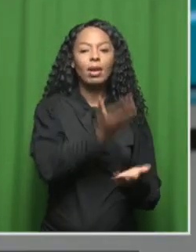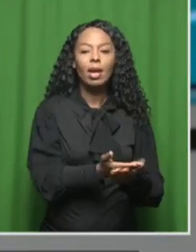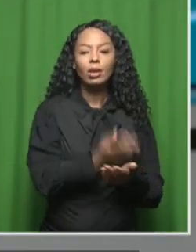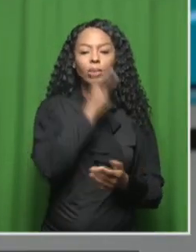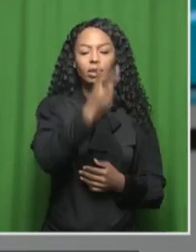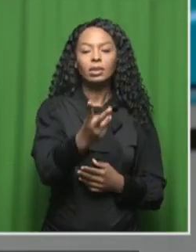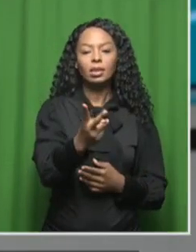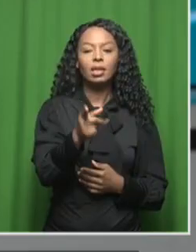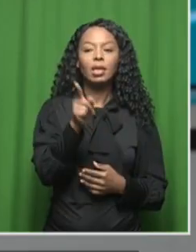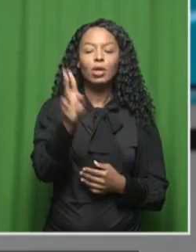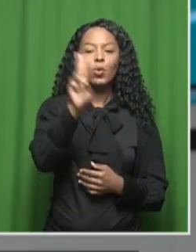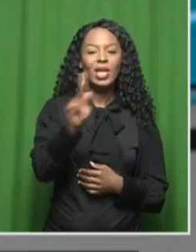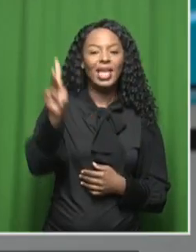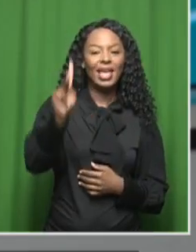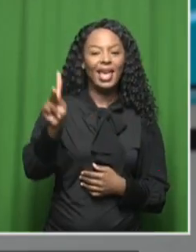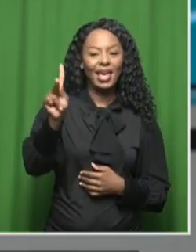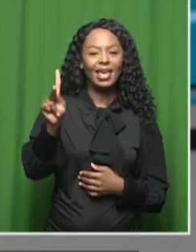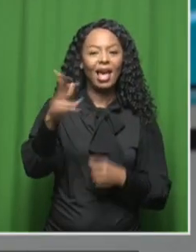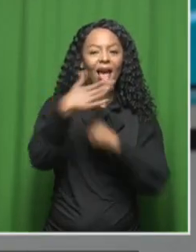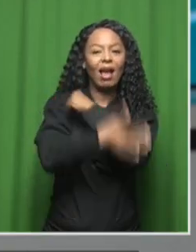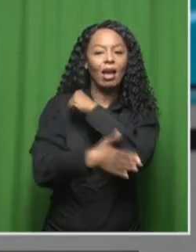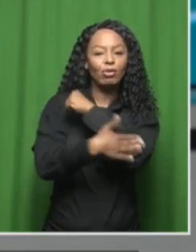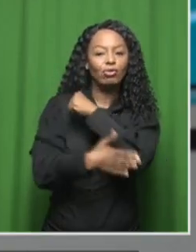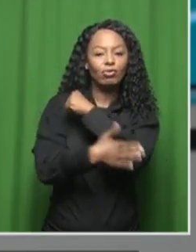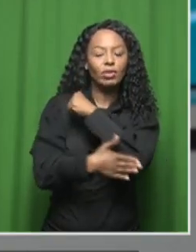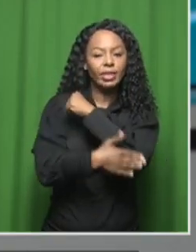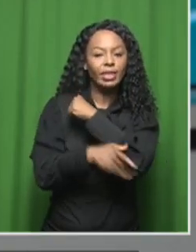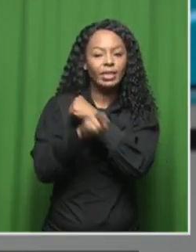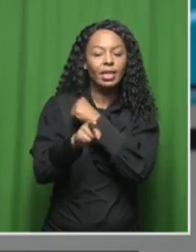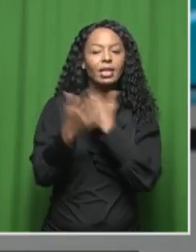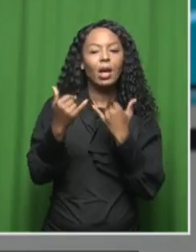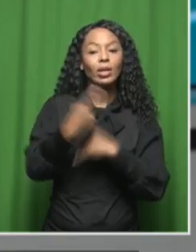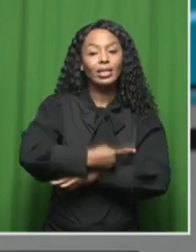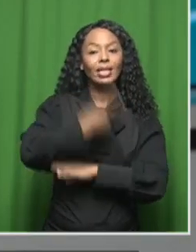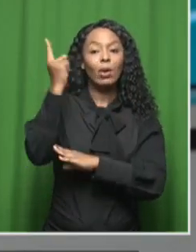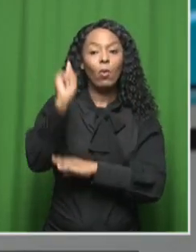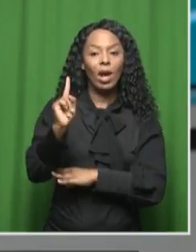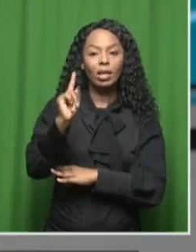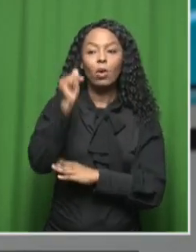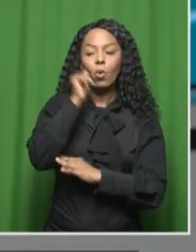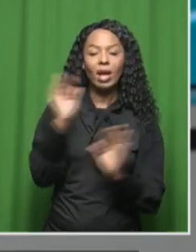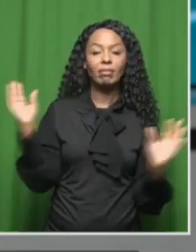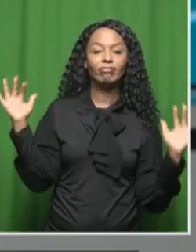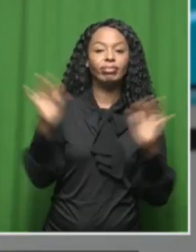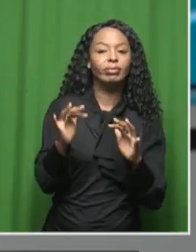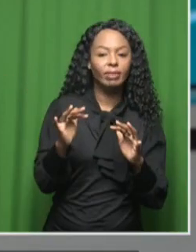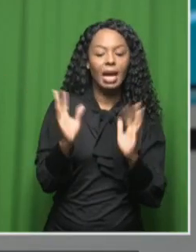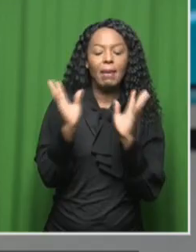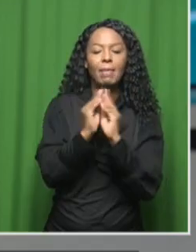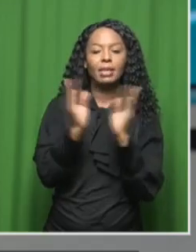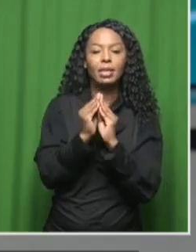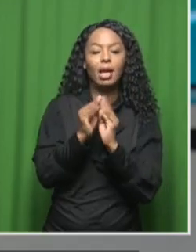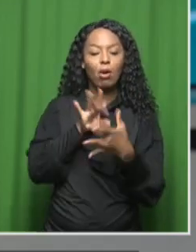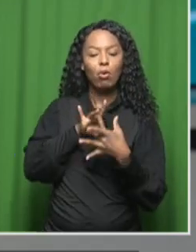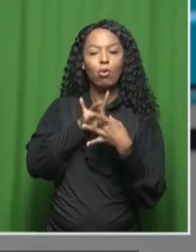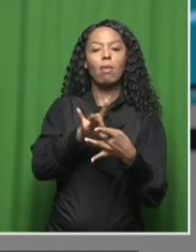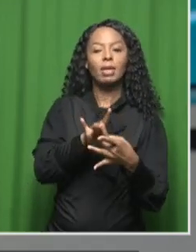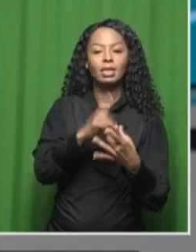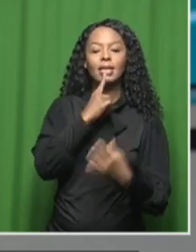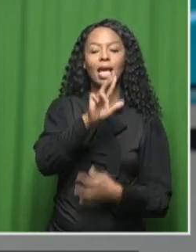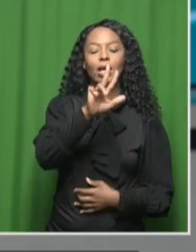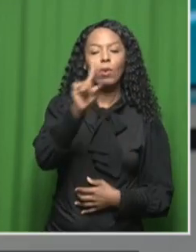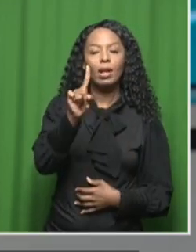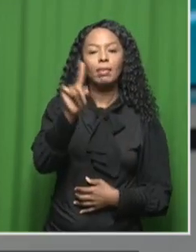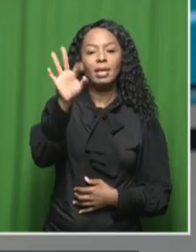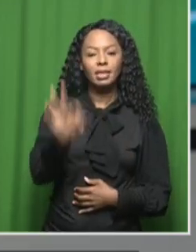United Kingdom has on day one, or it was in day two of this meeting, made a commitment of an 81% reduction